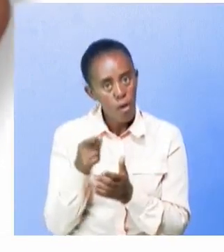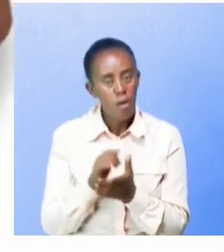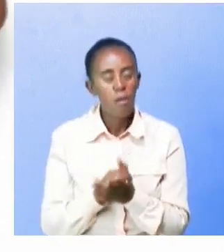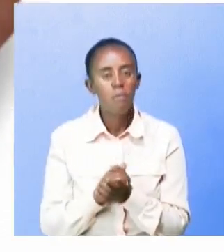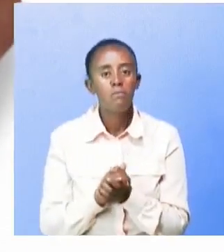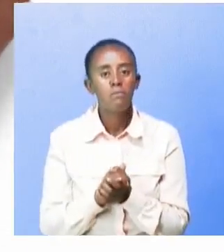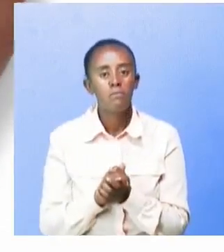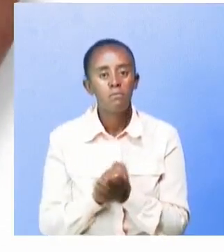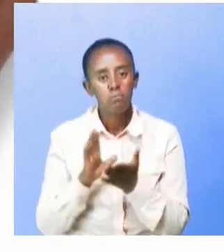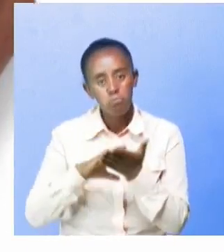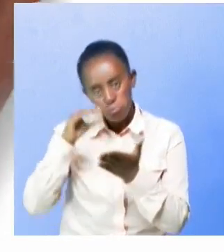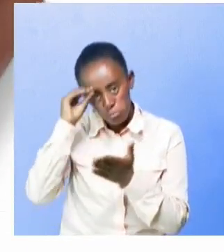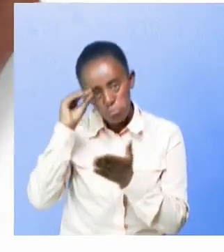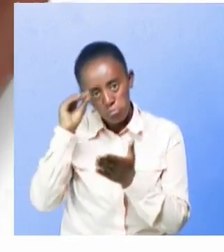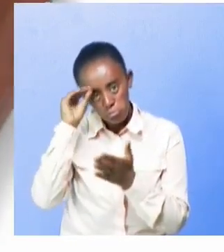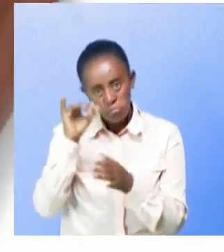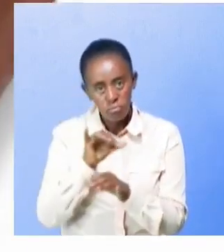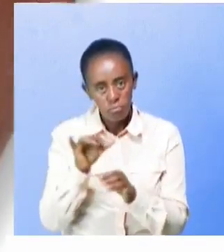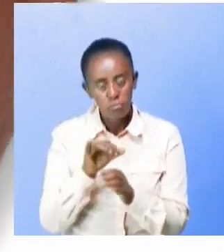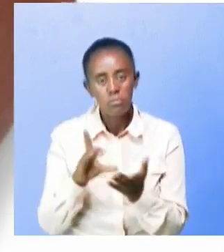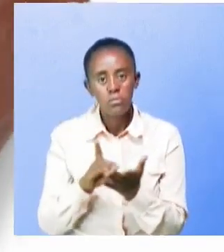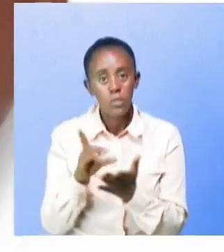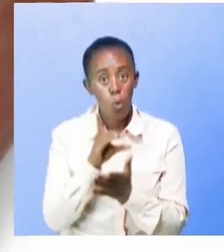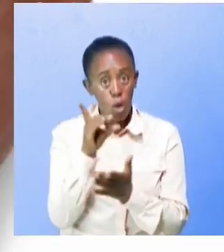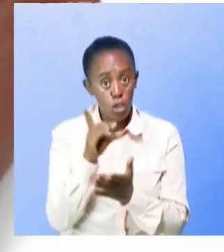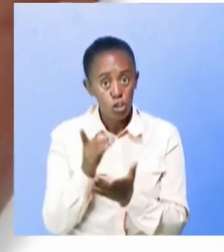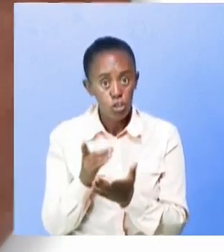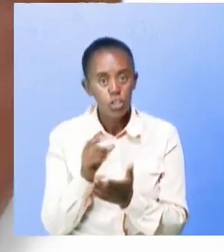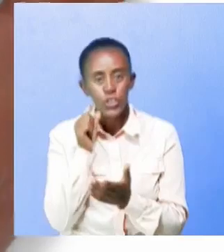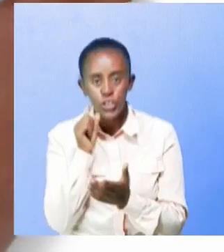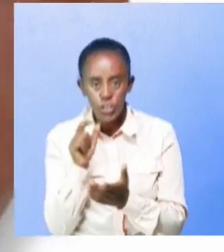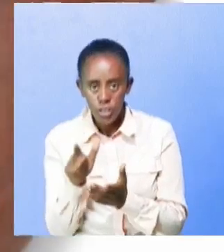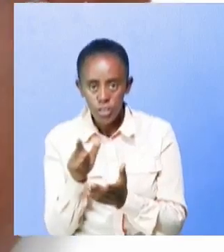after she had attended college, she